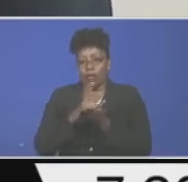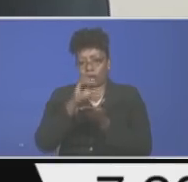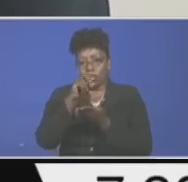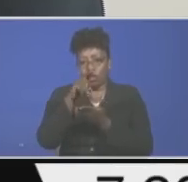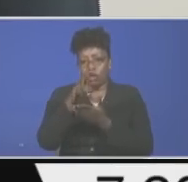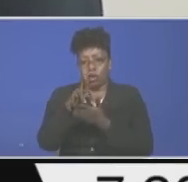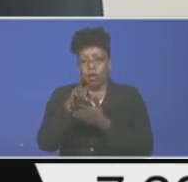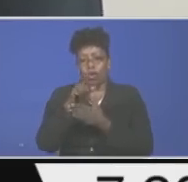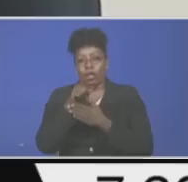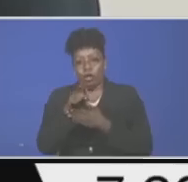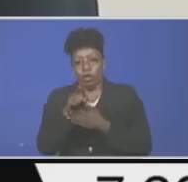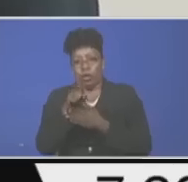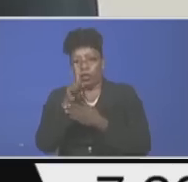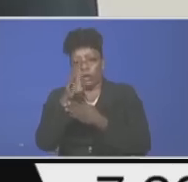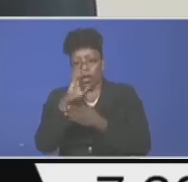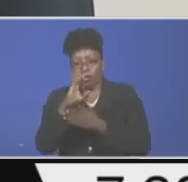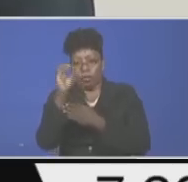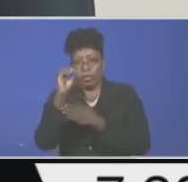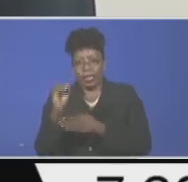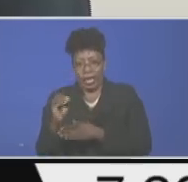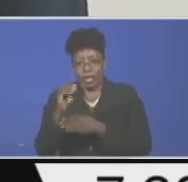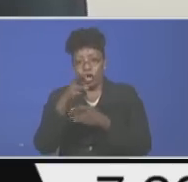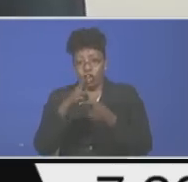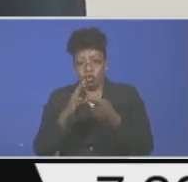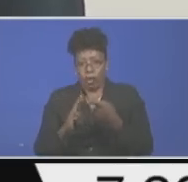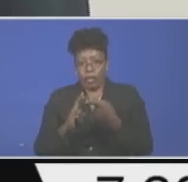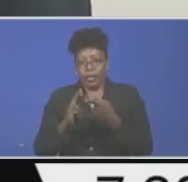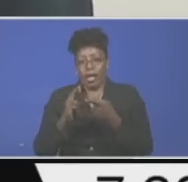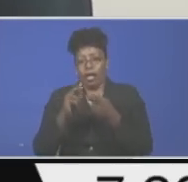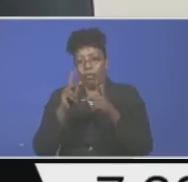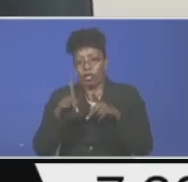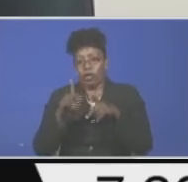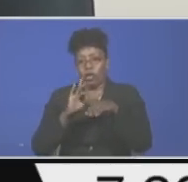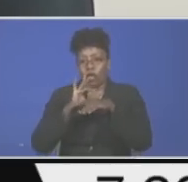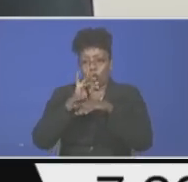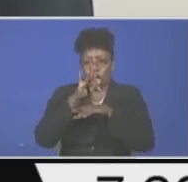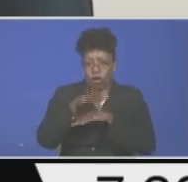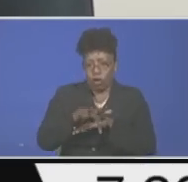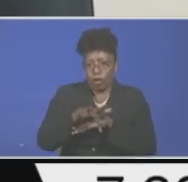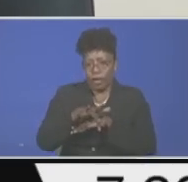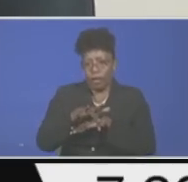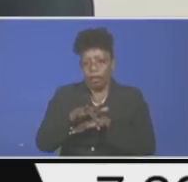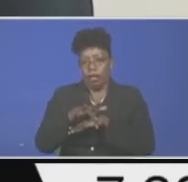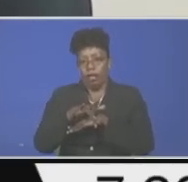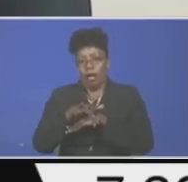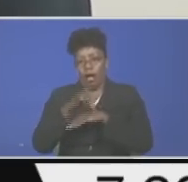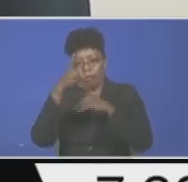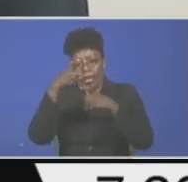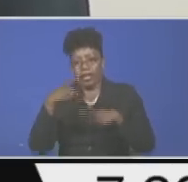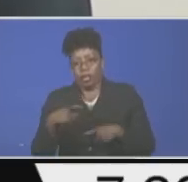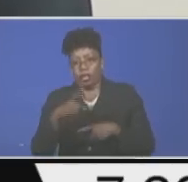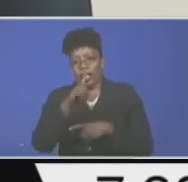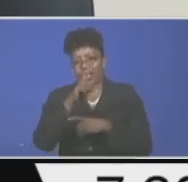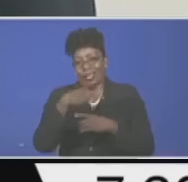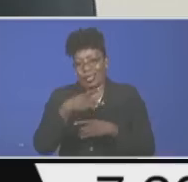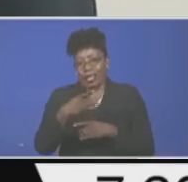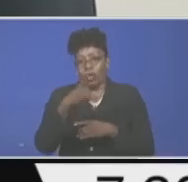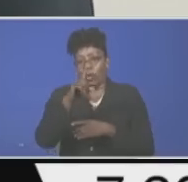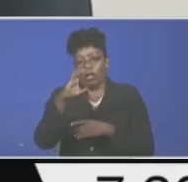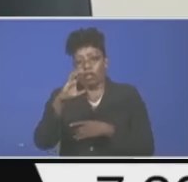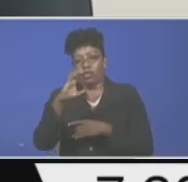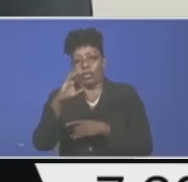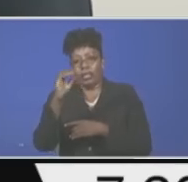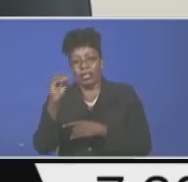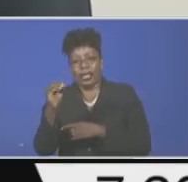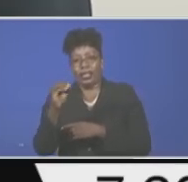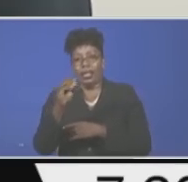100% rate. So the 5-year survival of someone with early organ-confined prostate cancer is almost 100%. 10-year survival